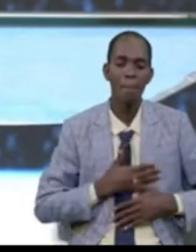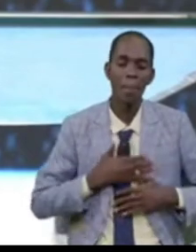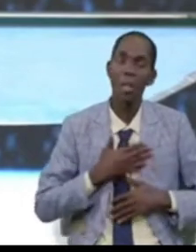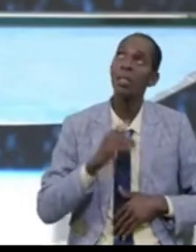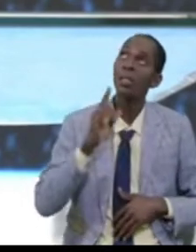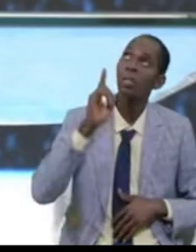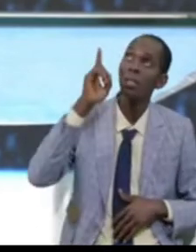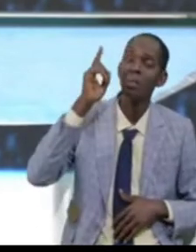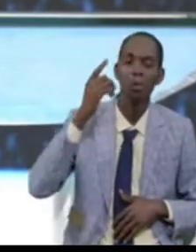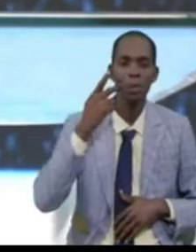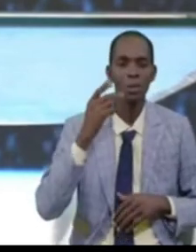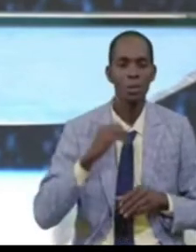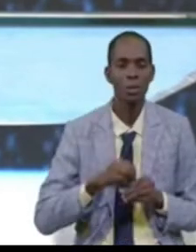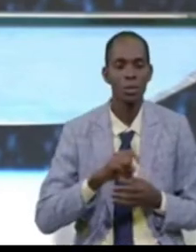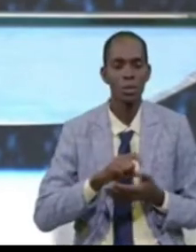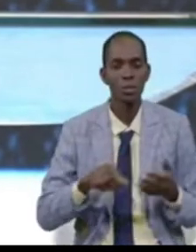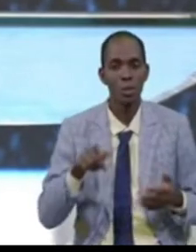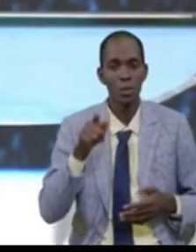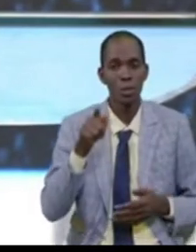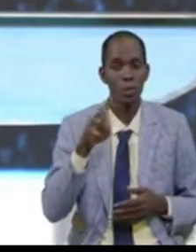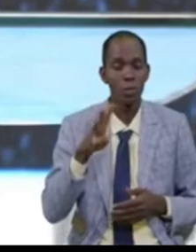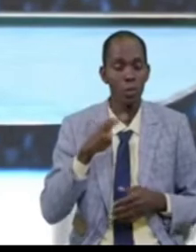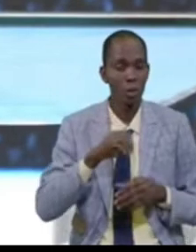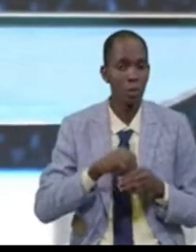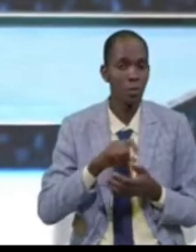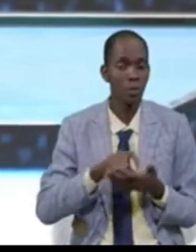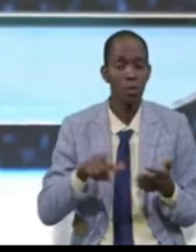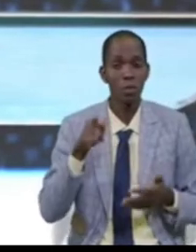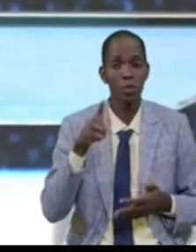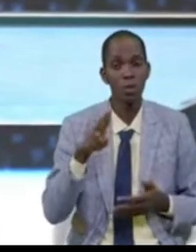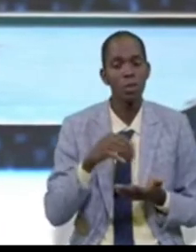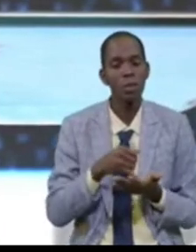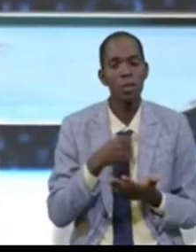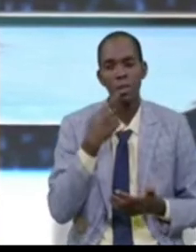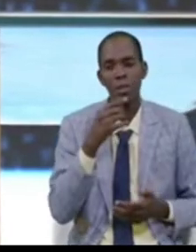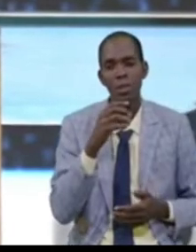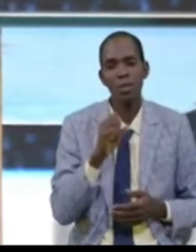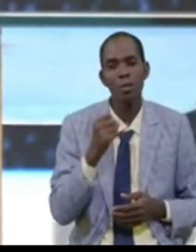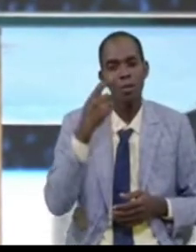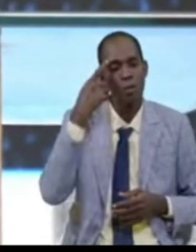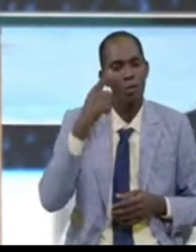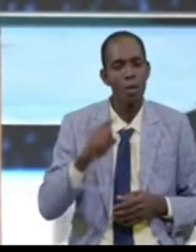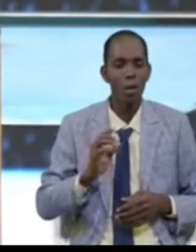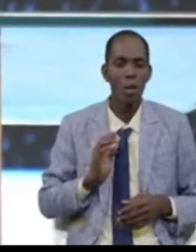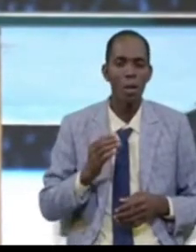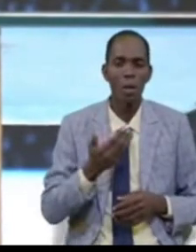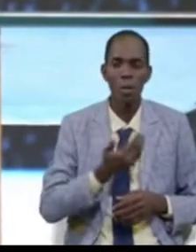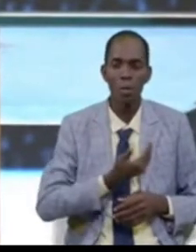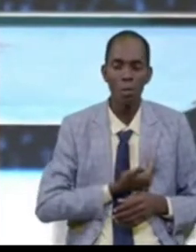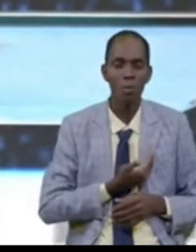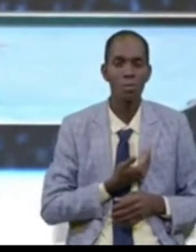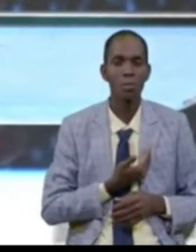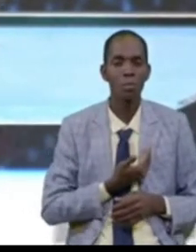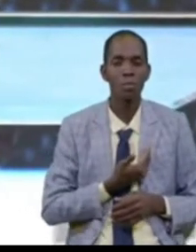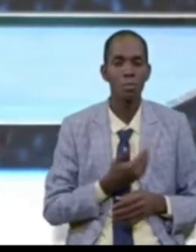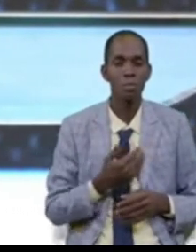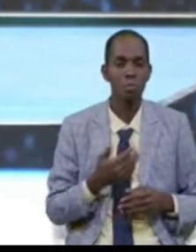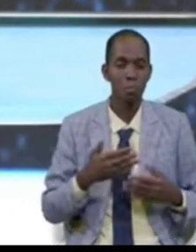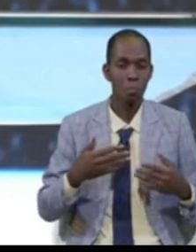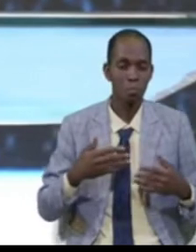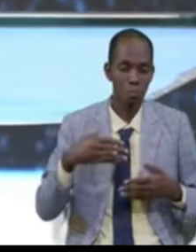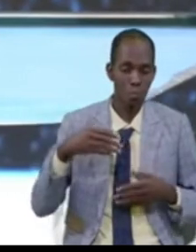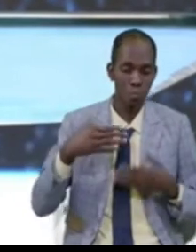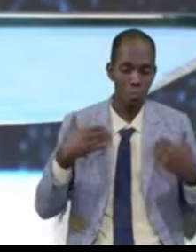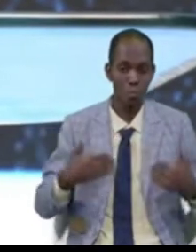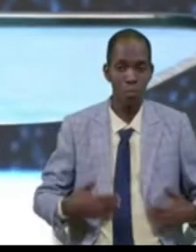in verse 24, it tells us in verse 24, it says, for our comely parts have no